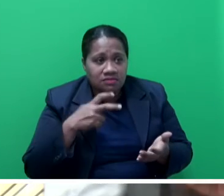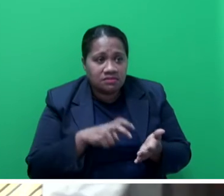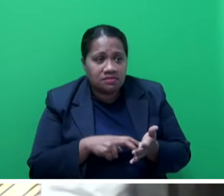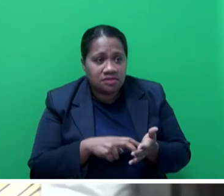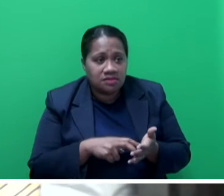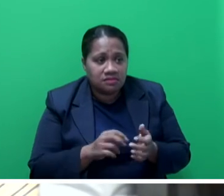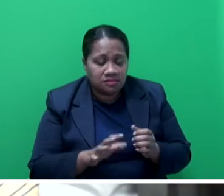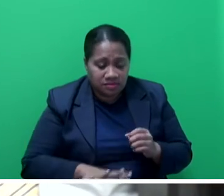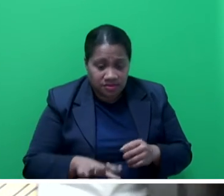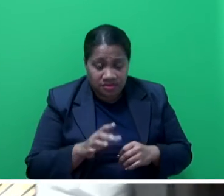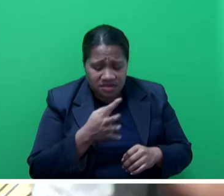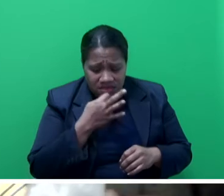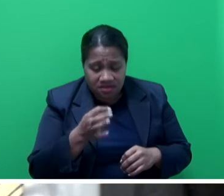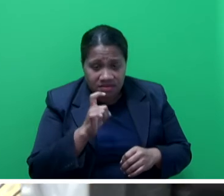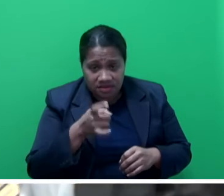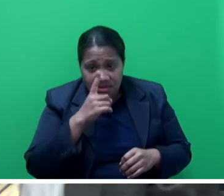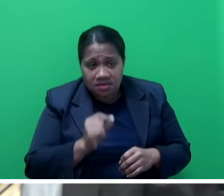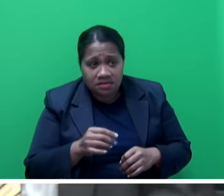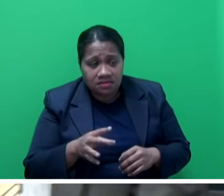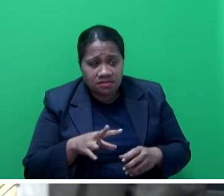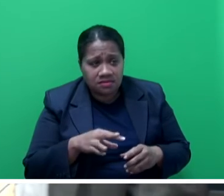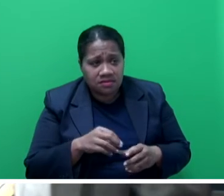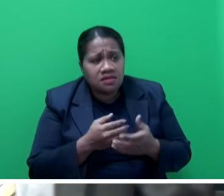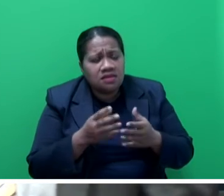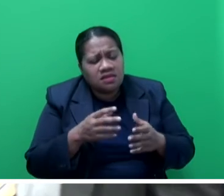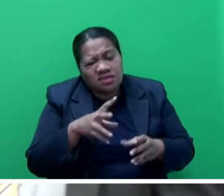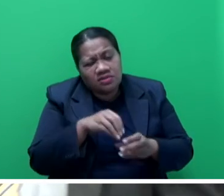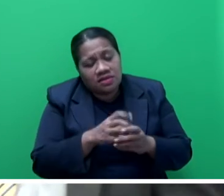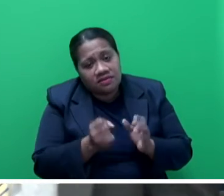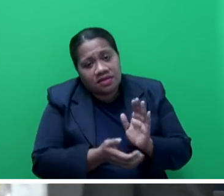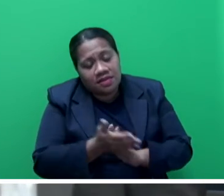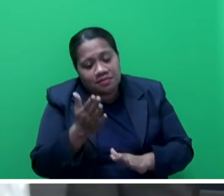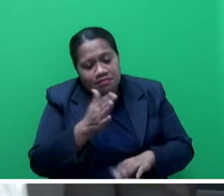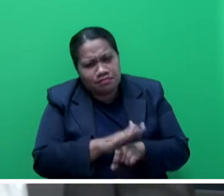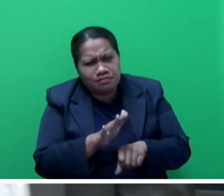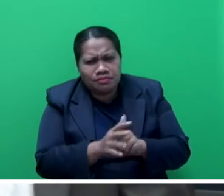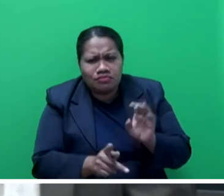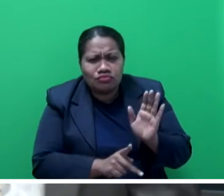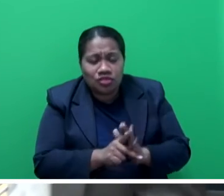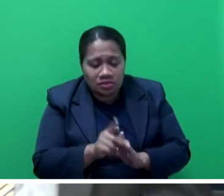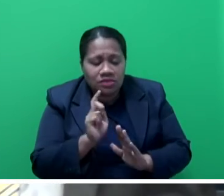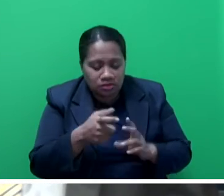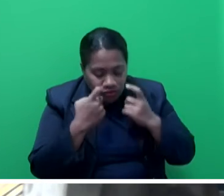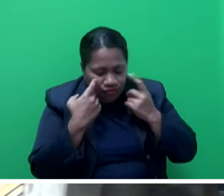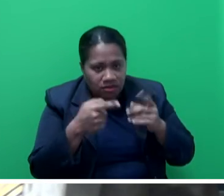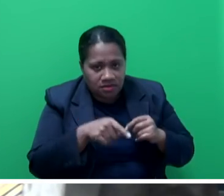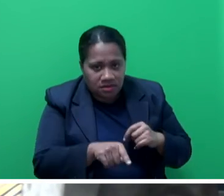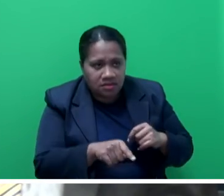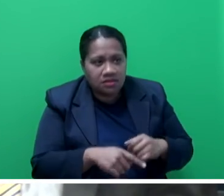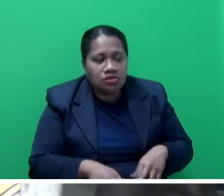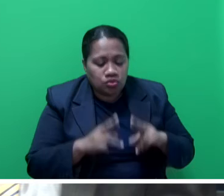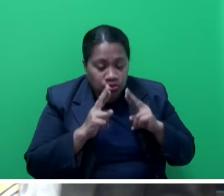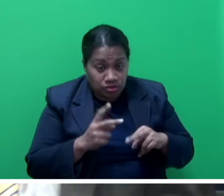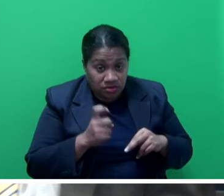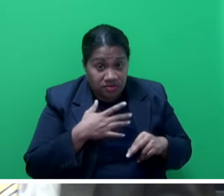any comorbid illnesses, including, for example, high blood pressure, and you then indicate that there. You may wish to actually put in